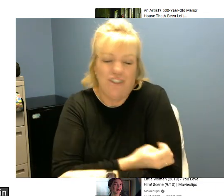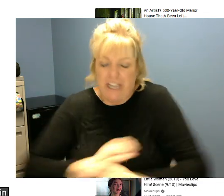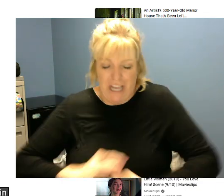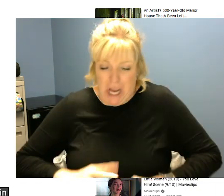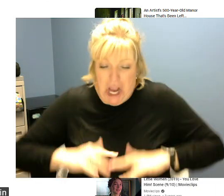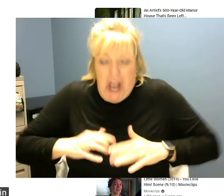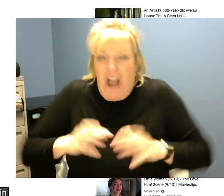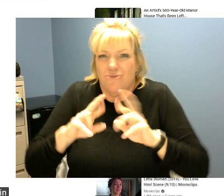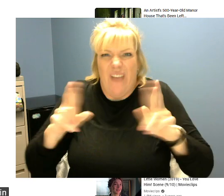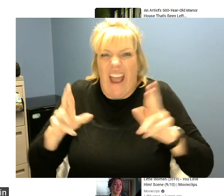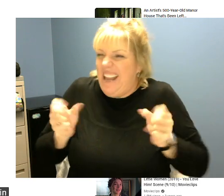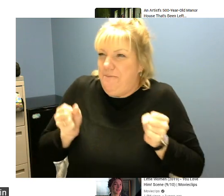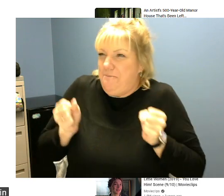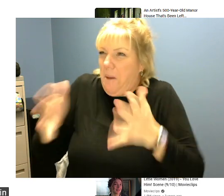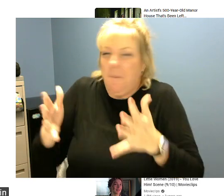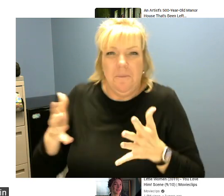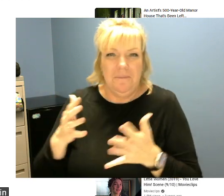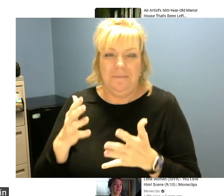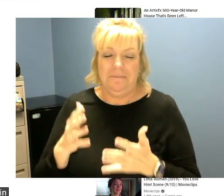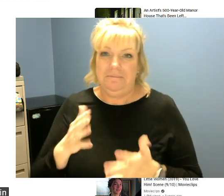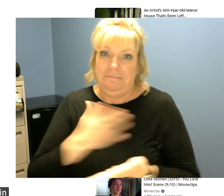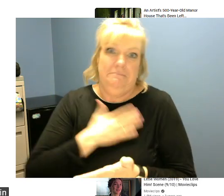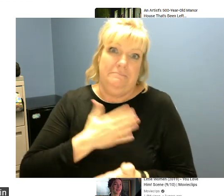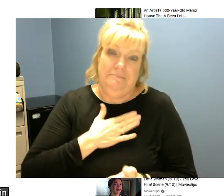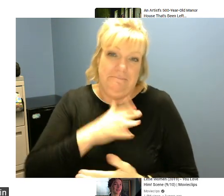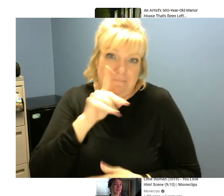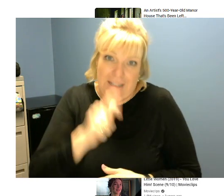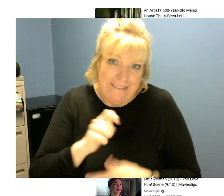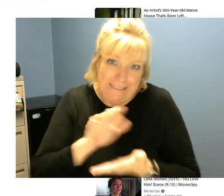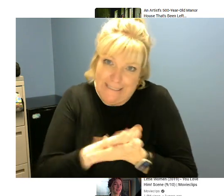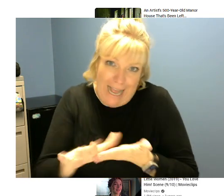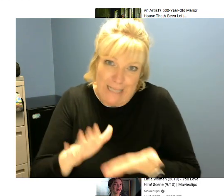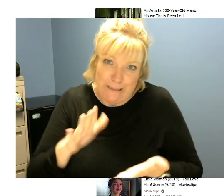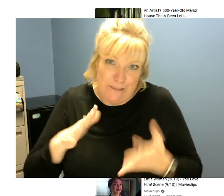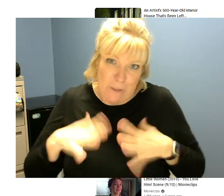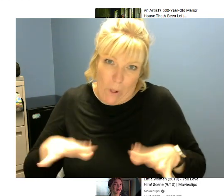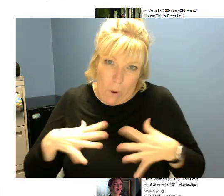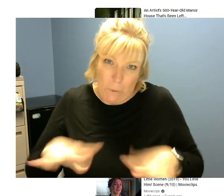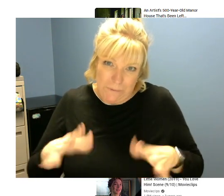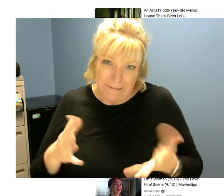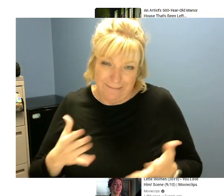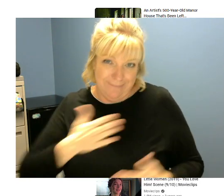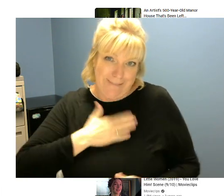clothes, right? That reference to being plain and not having fancy stuff.